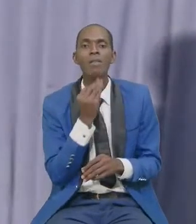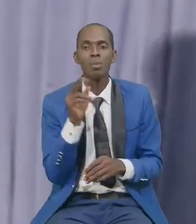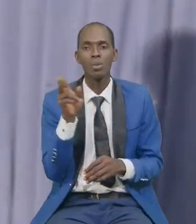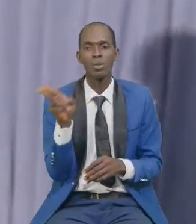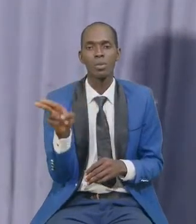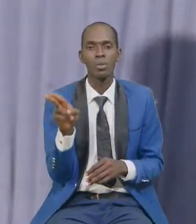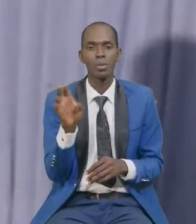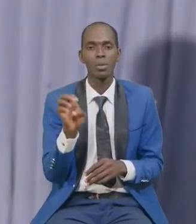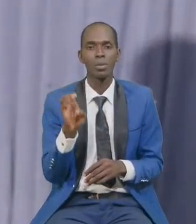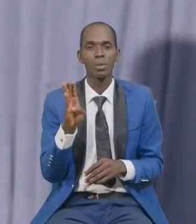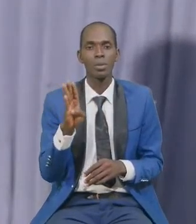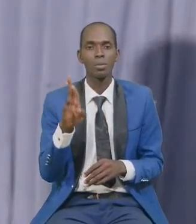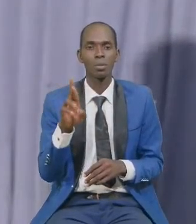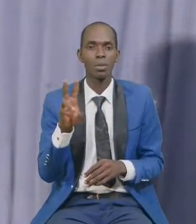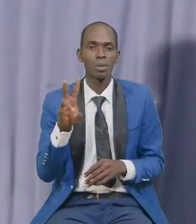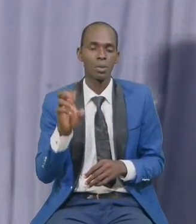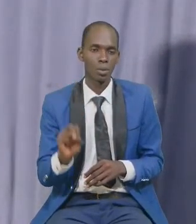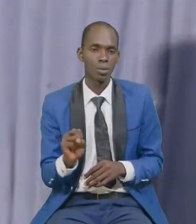chapter 2.